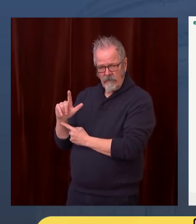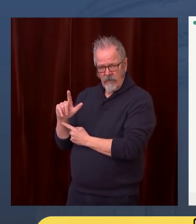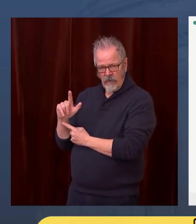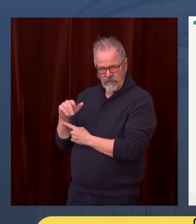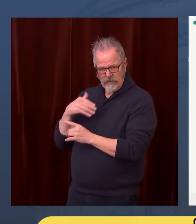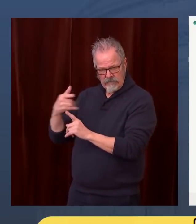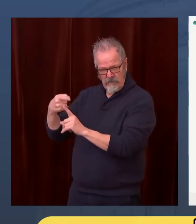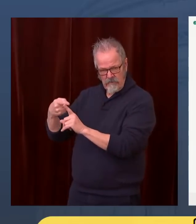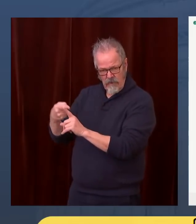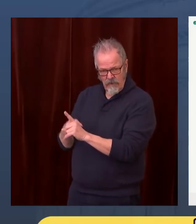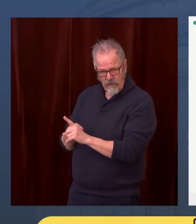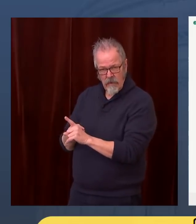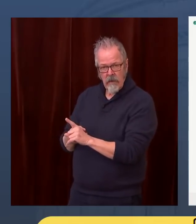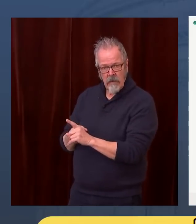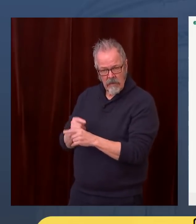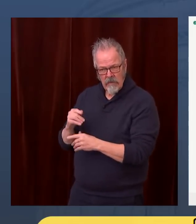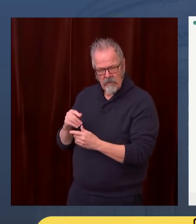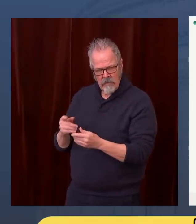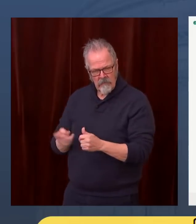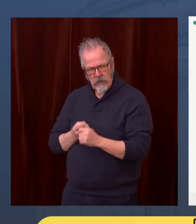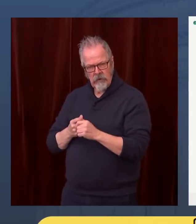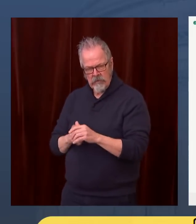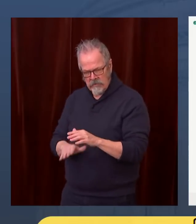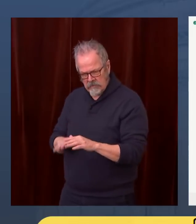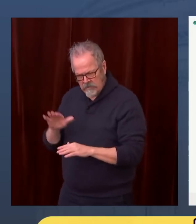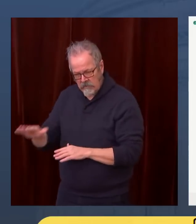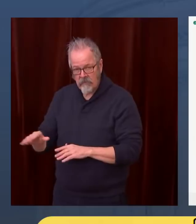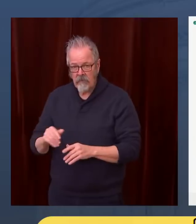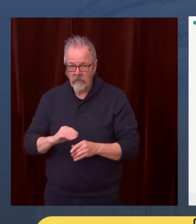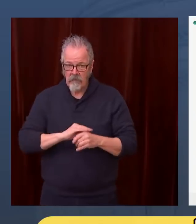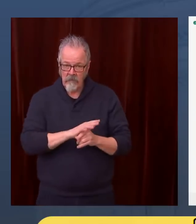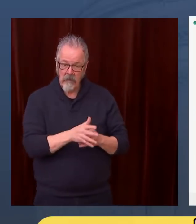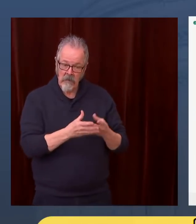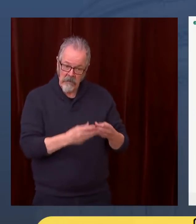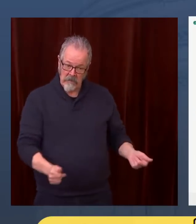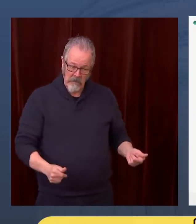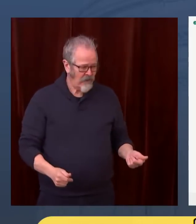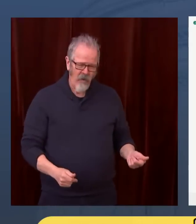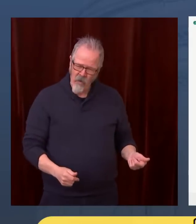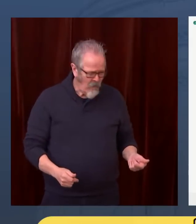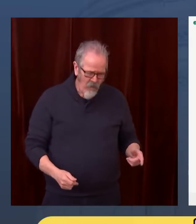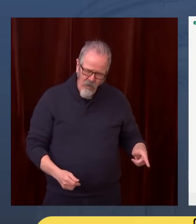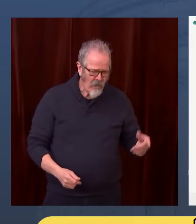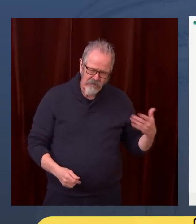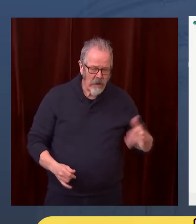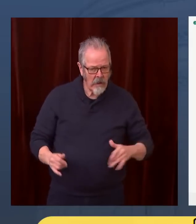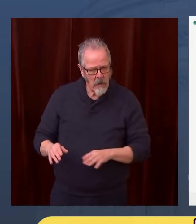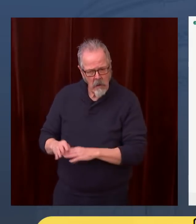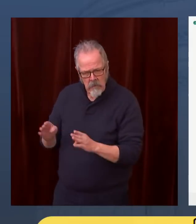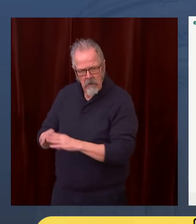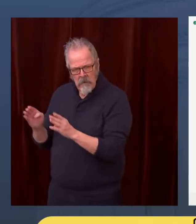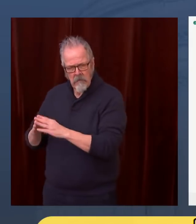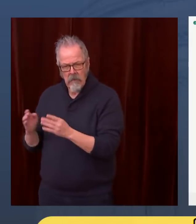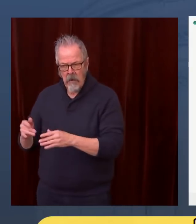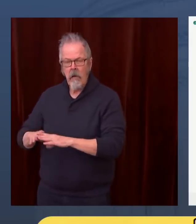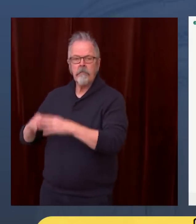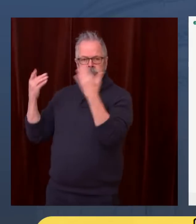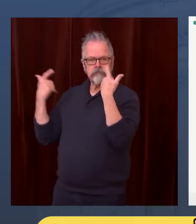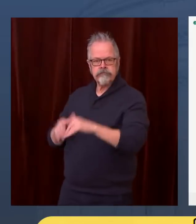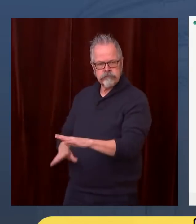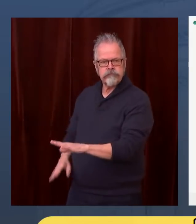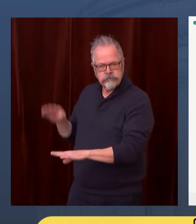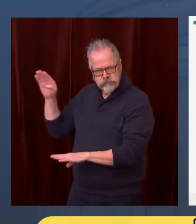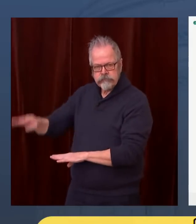pandemic does not end then. We continue to have to do the things to keep ourselves and those around us safe. So I hope that helps